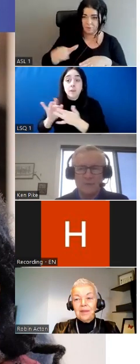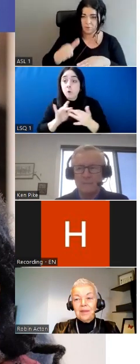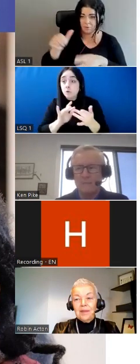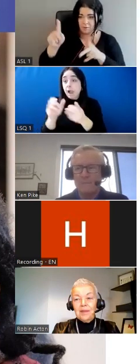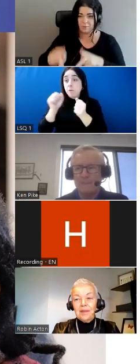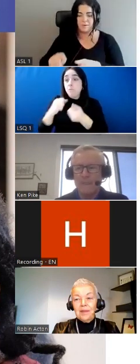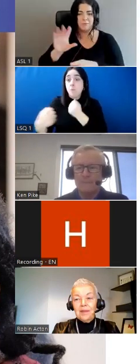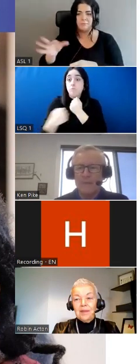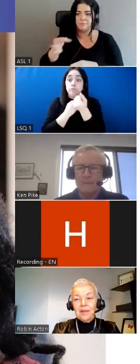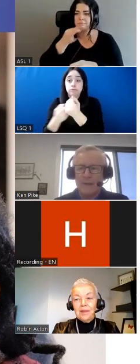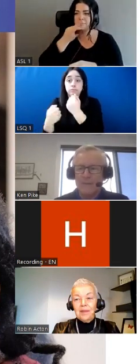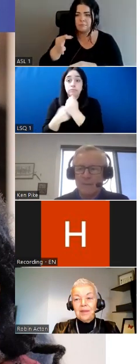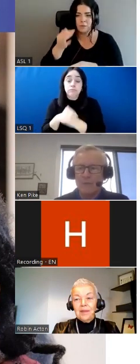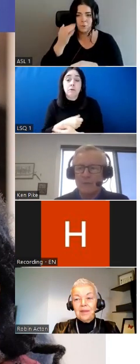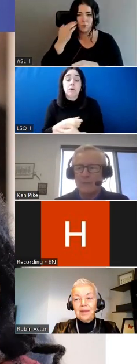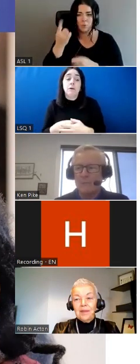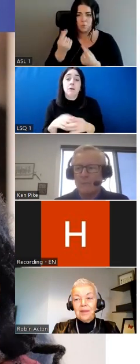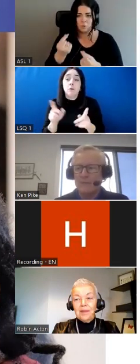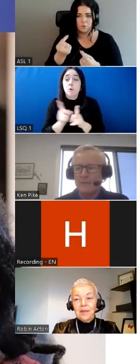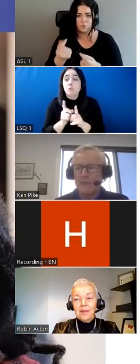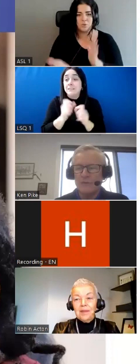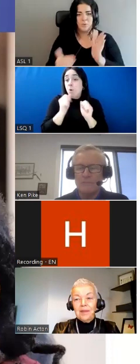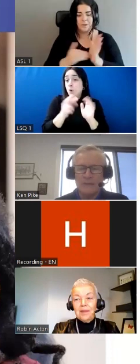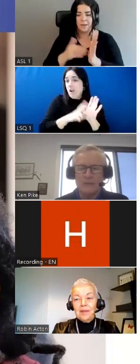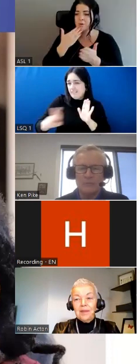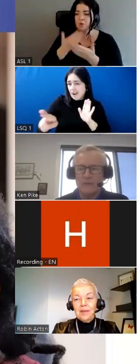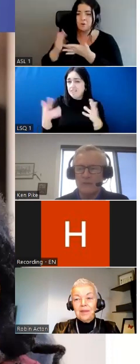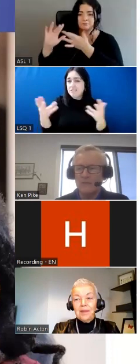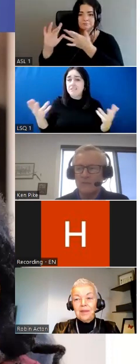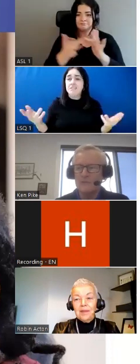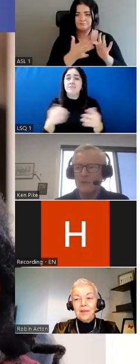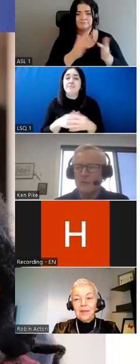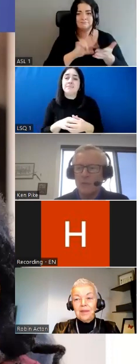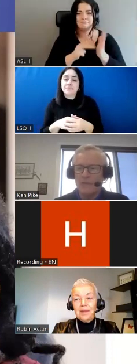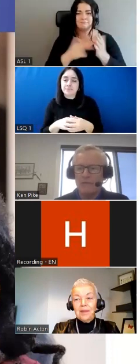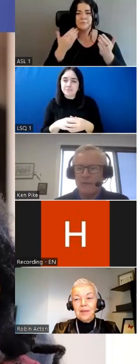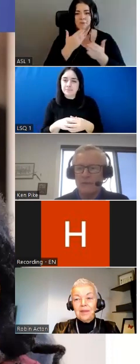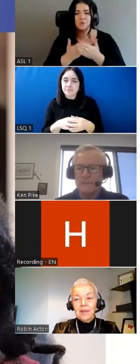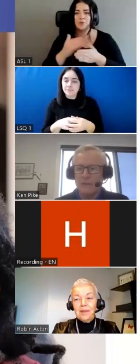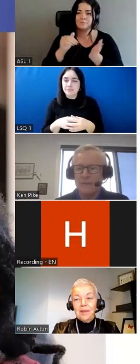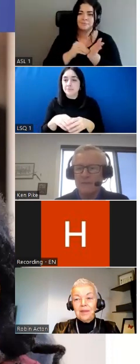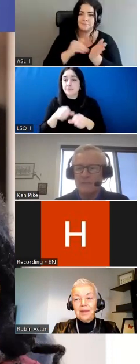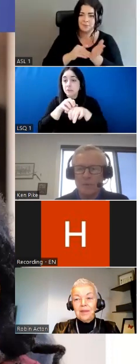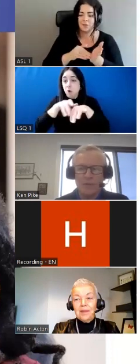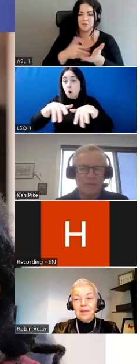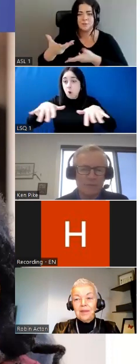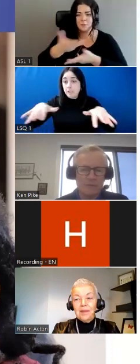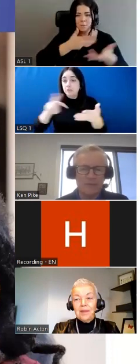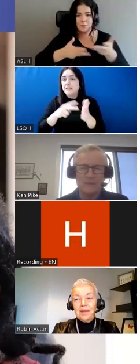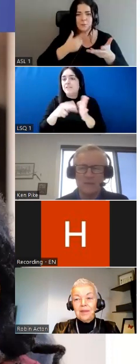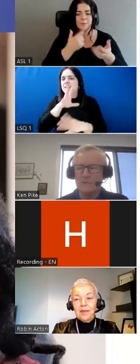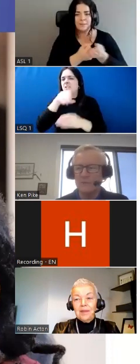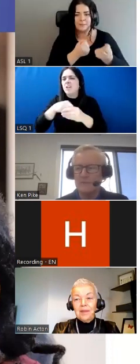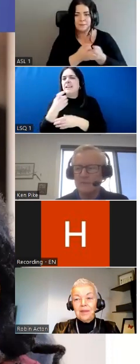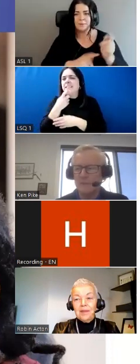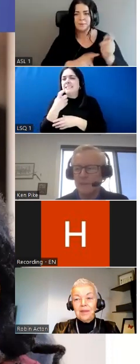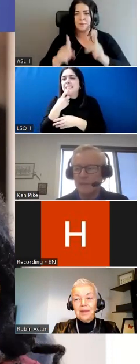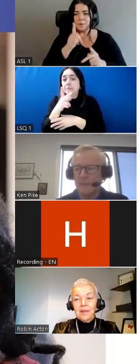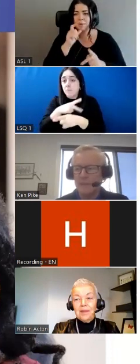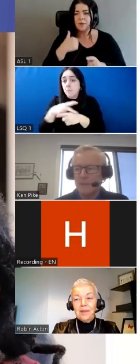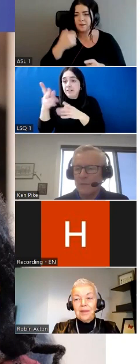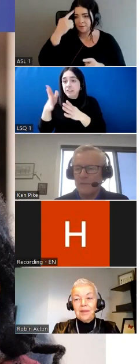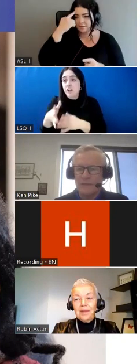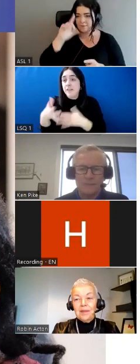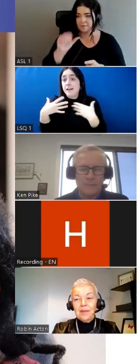is an expert. And a network can bring together medical professionals who have experience supporting people with an intellectual